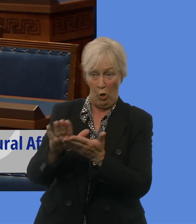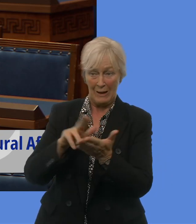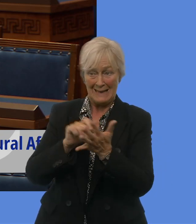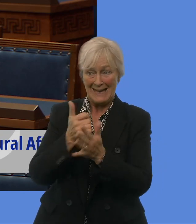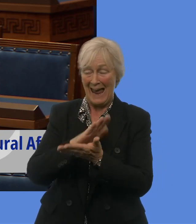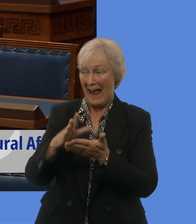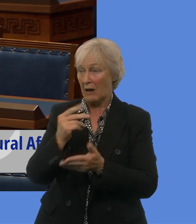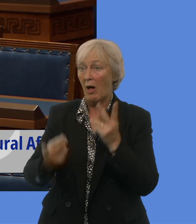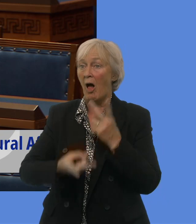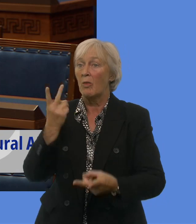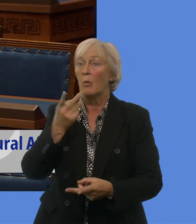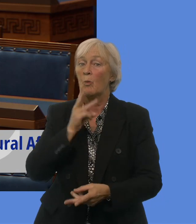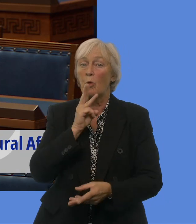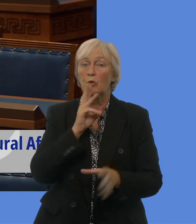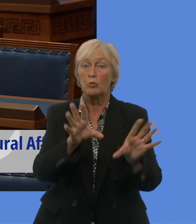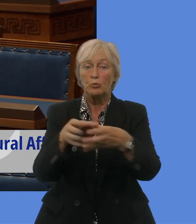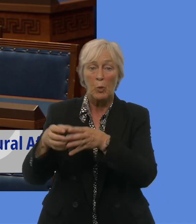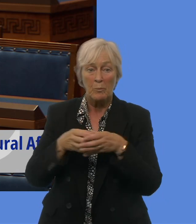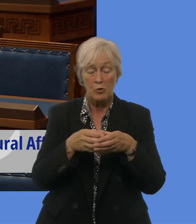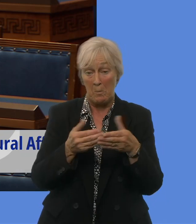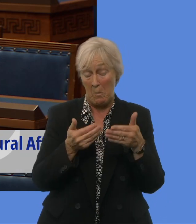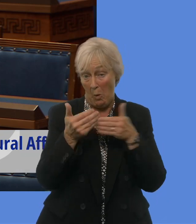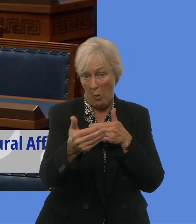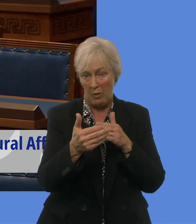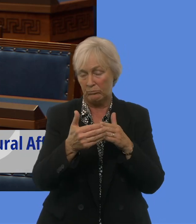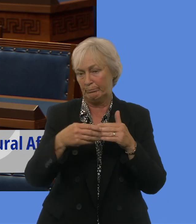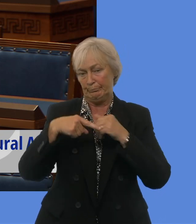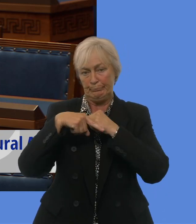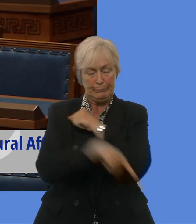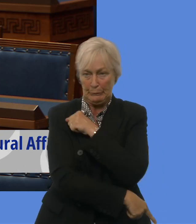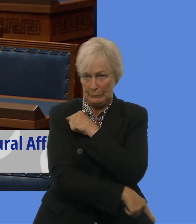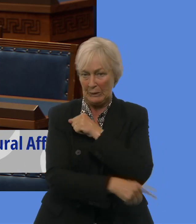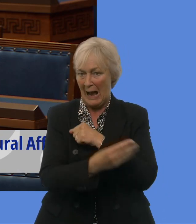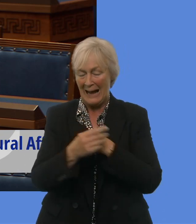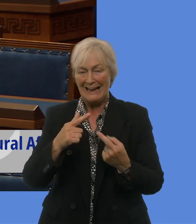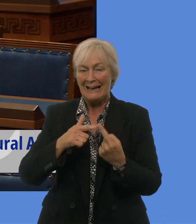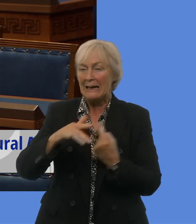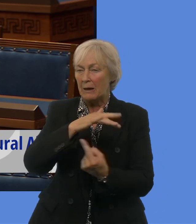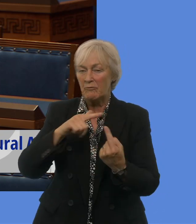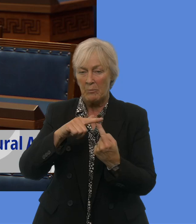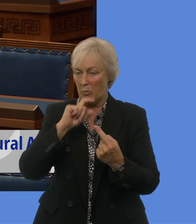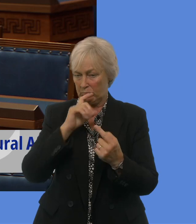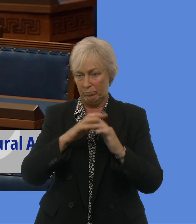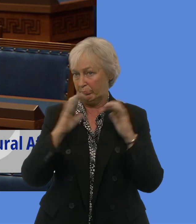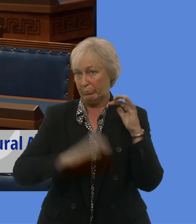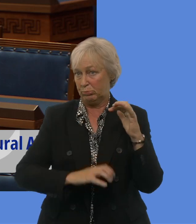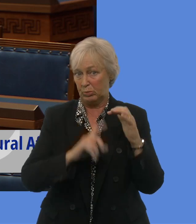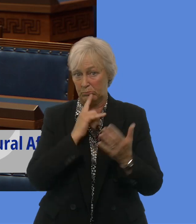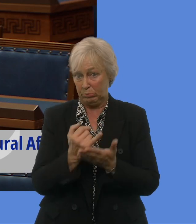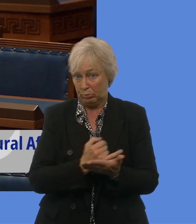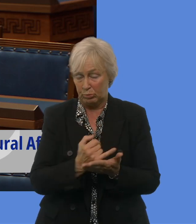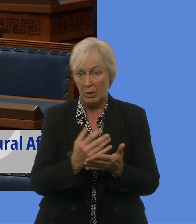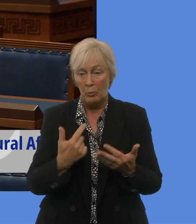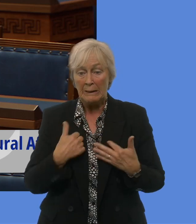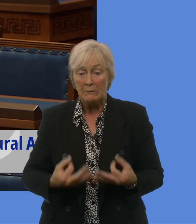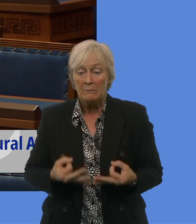bodies across Northern Ireland to further deterioration and ultimately to ecological collapse. The longer we